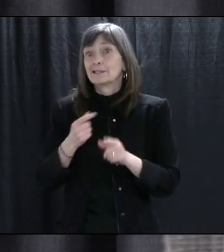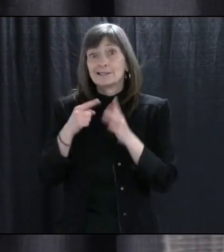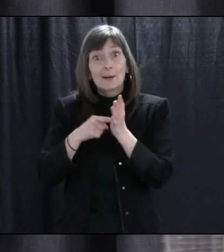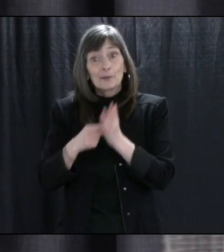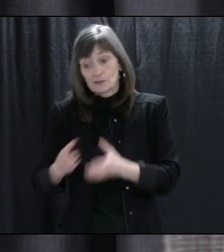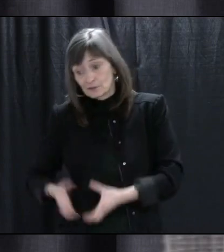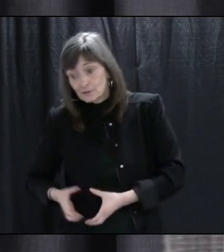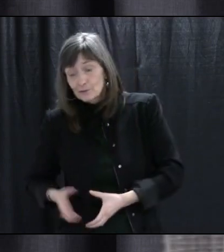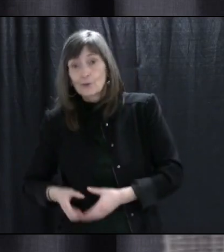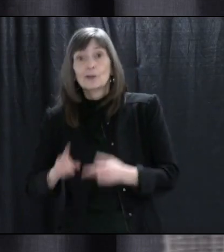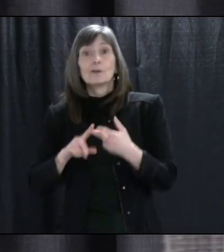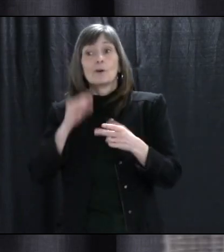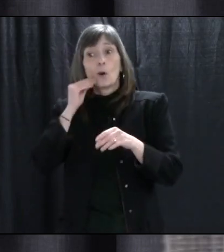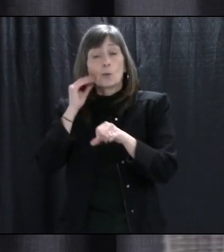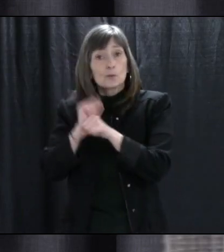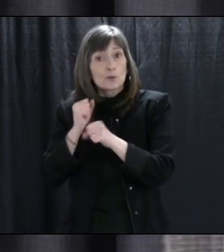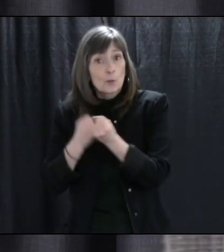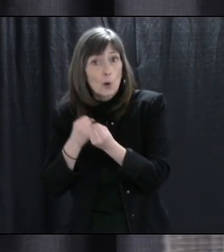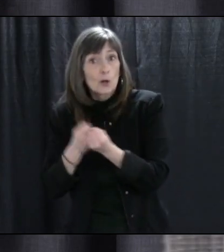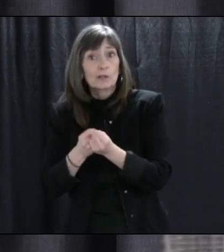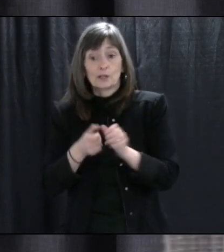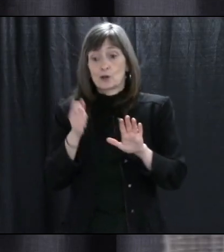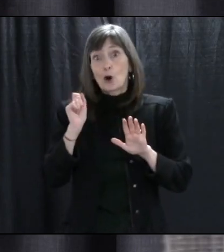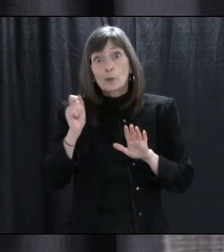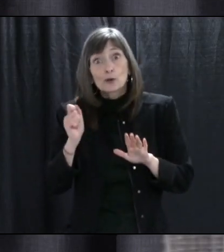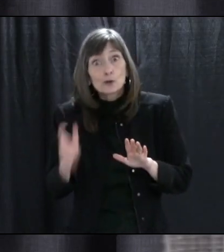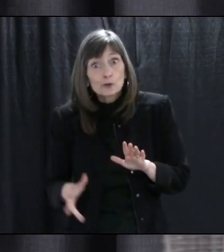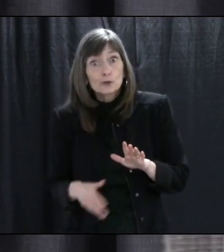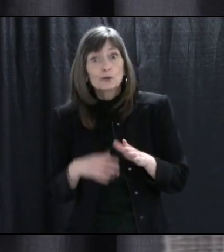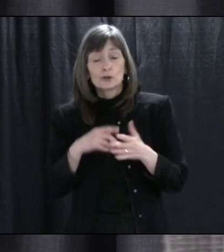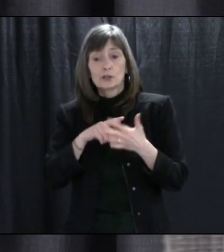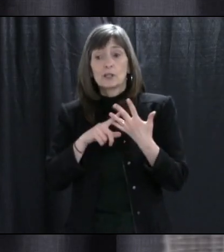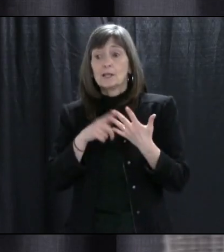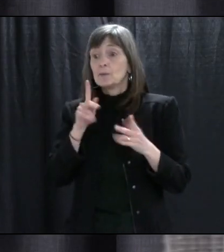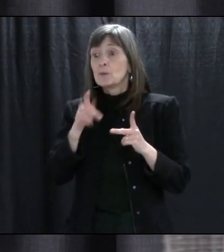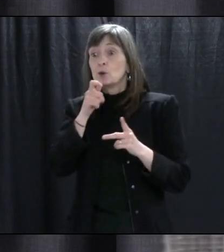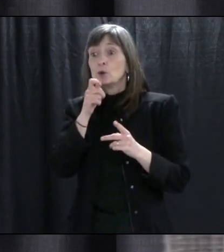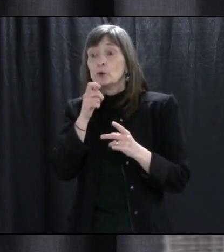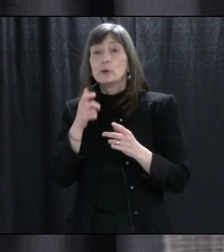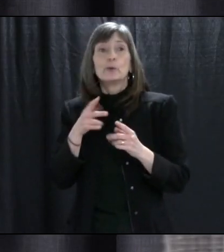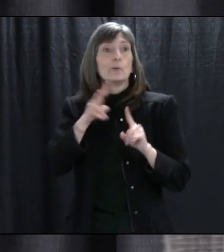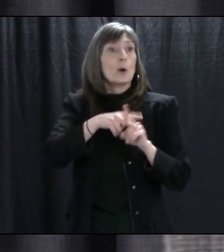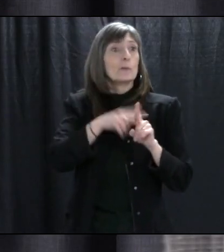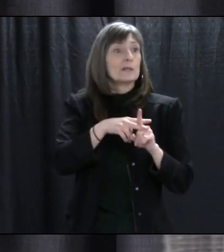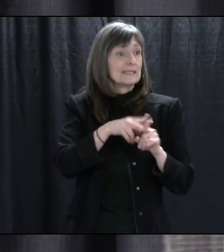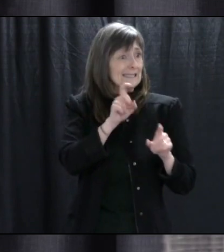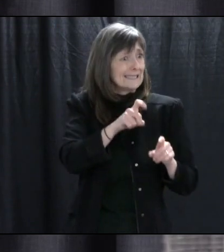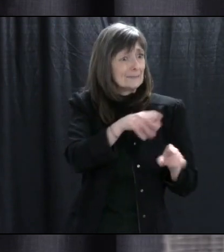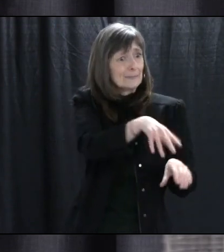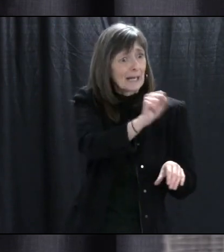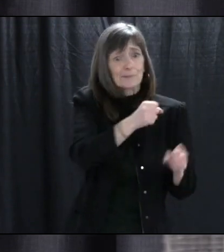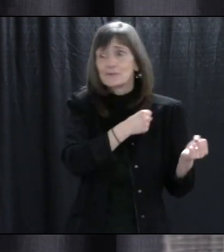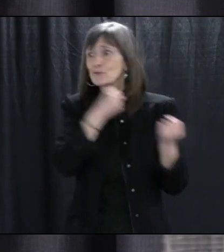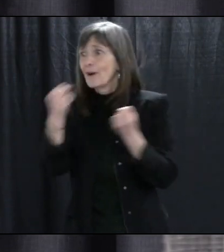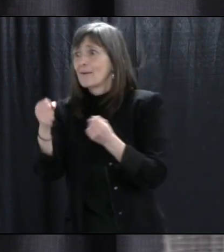also have home support workers, we have people who drive patients to appointments,